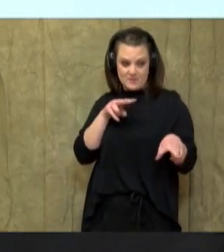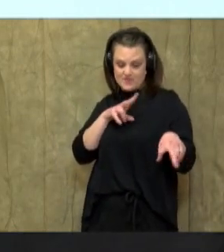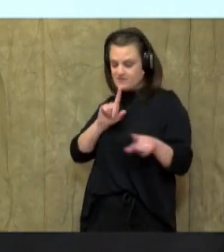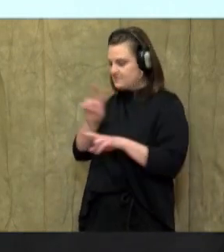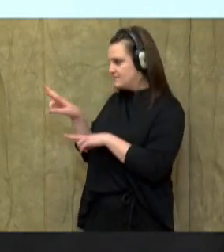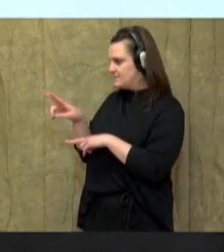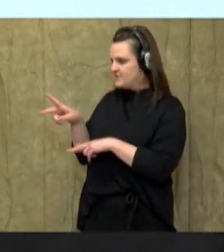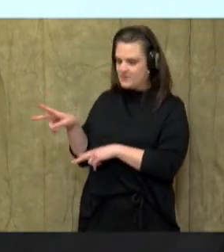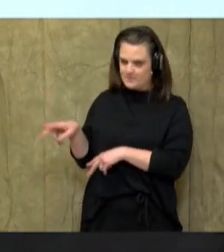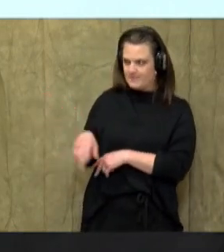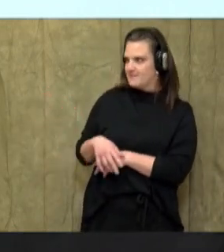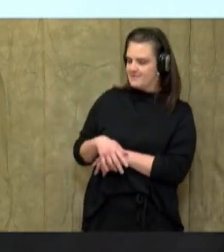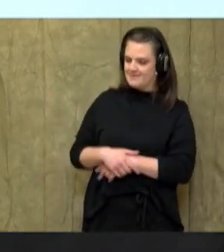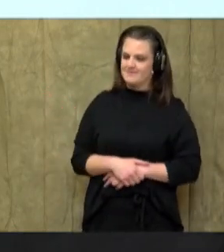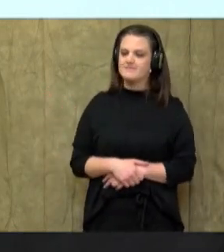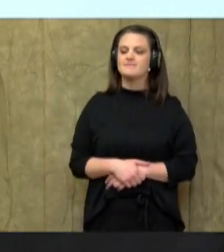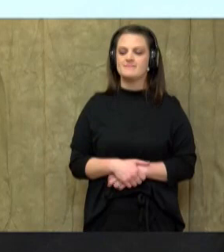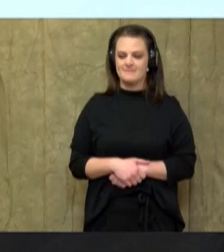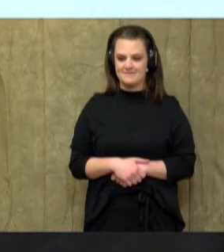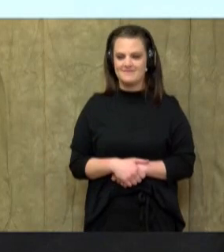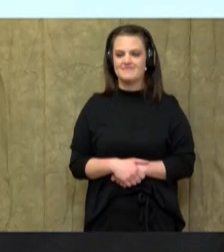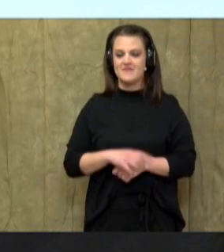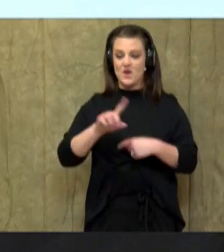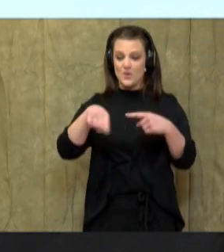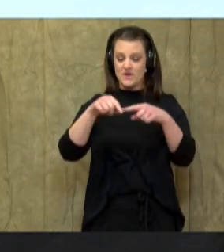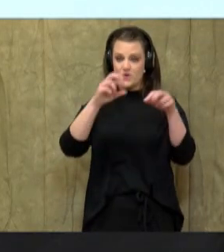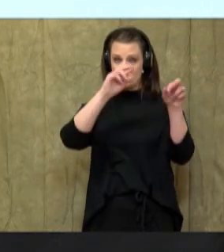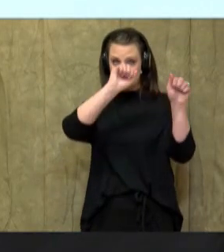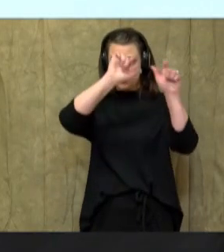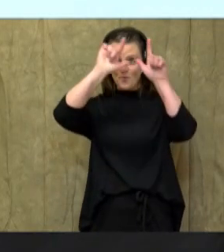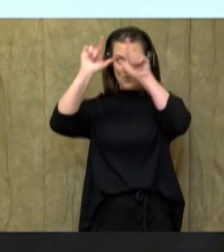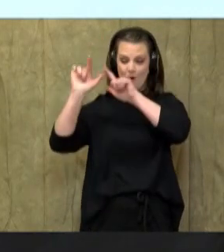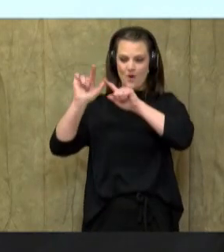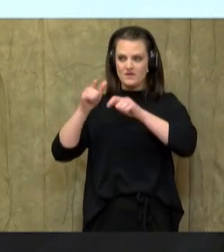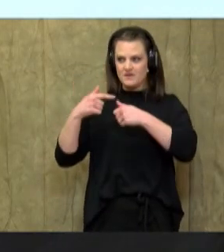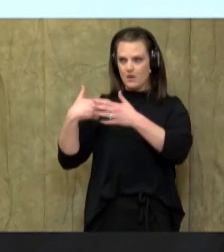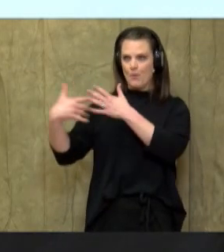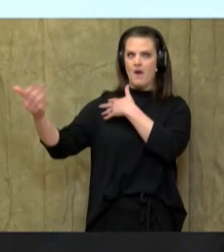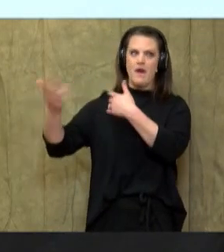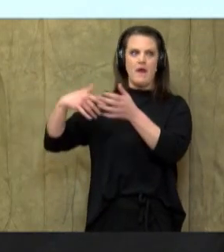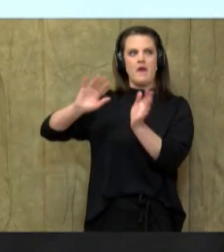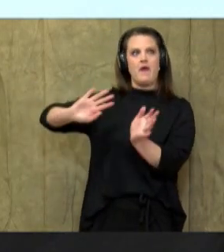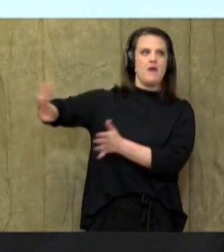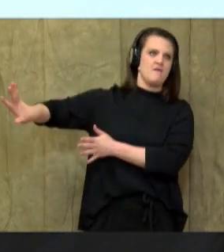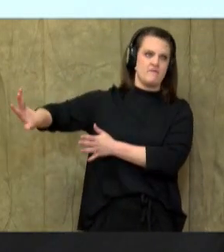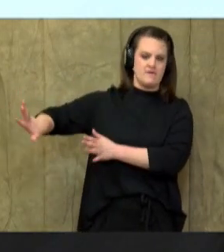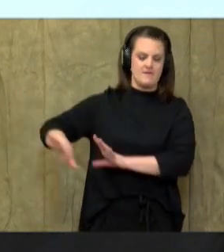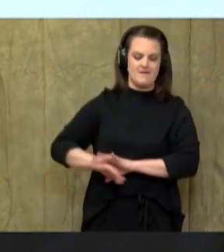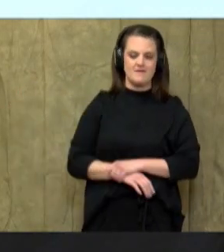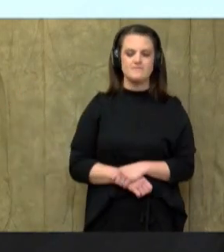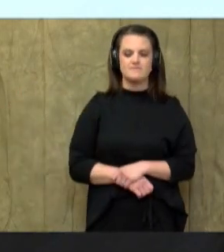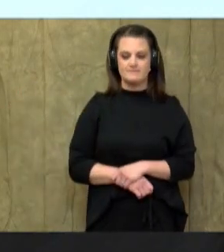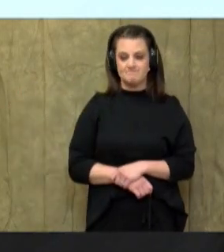here. Exactly. When you roll your eyes, you're like, whatever.